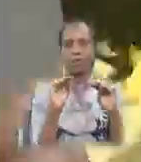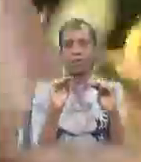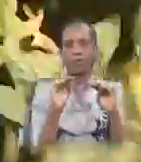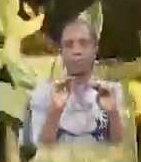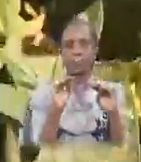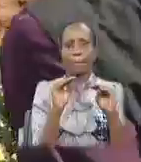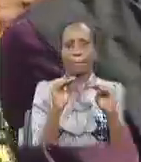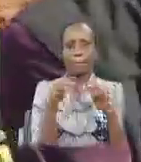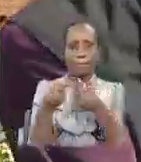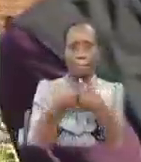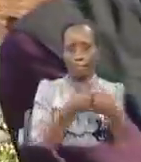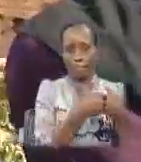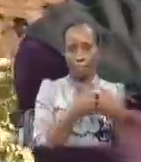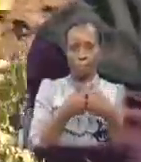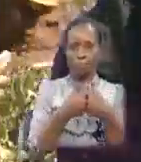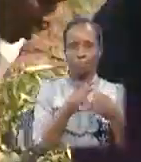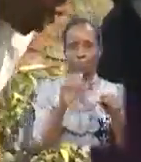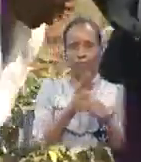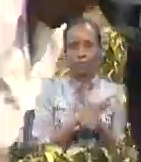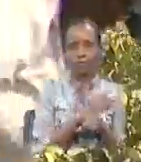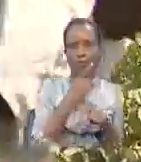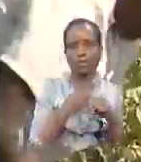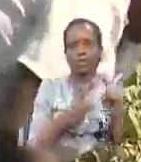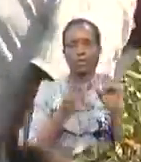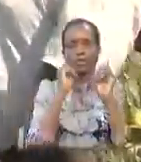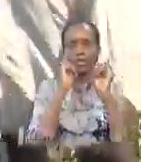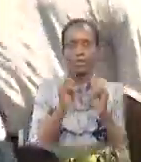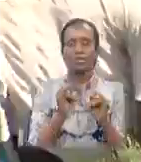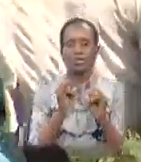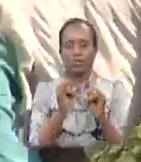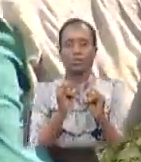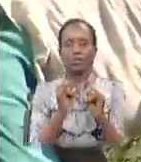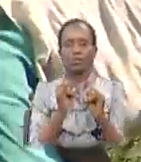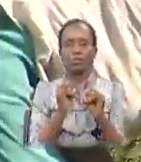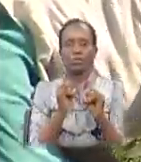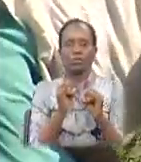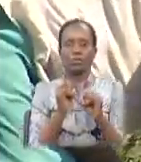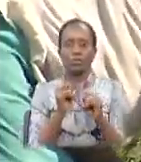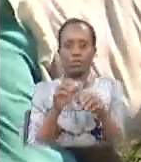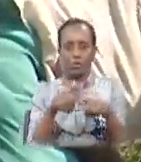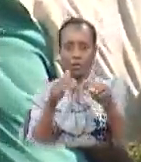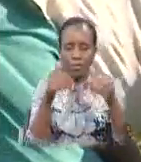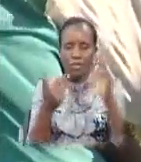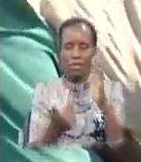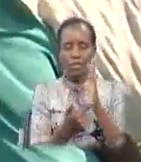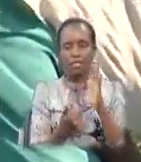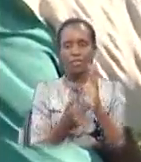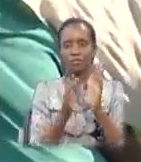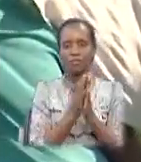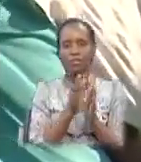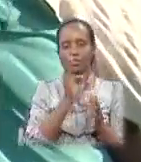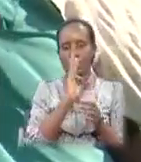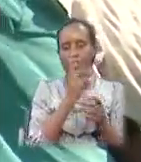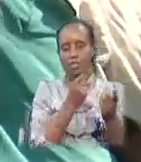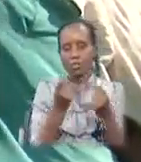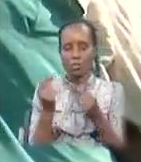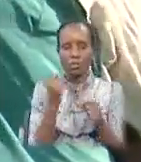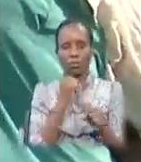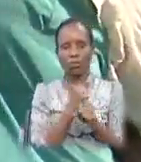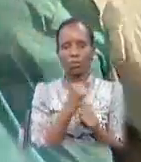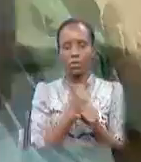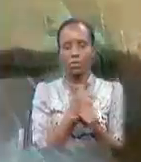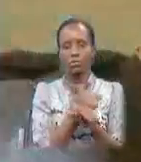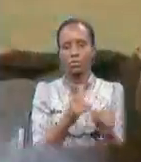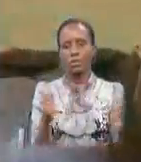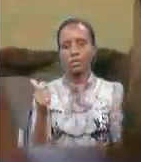the challenges, modernization of irrigation activities in these regions with scarce water resources really